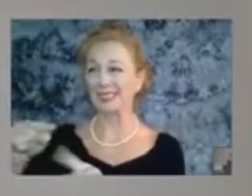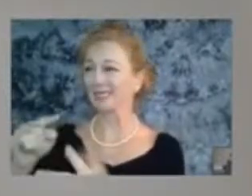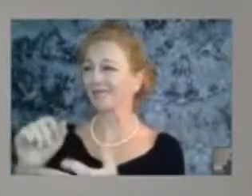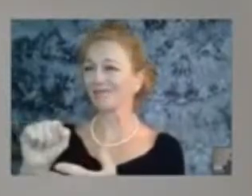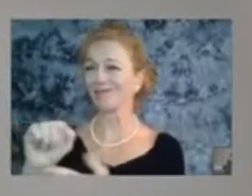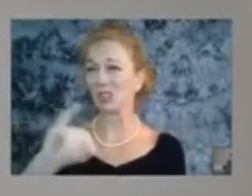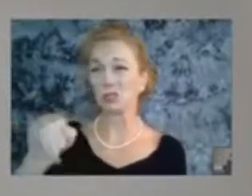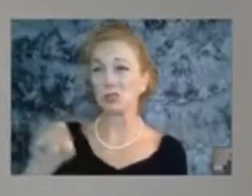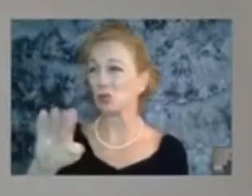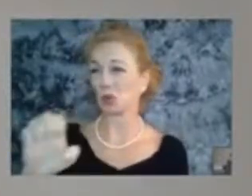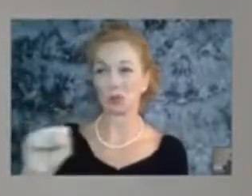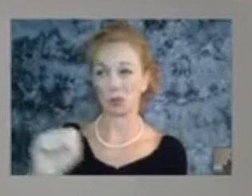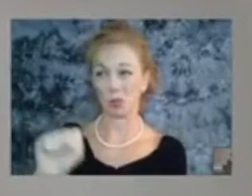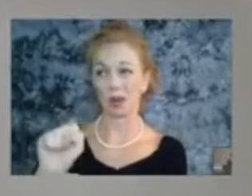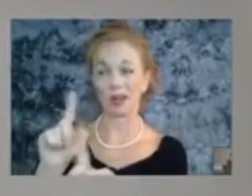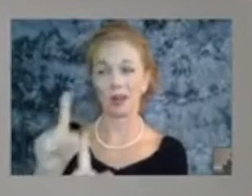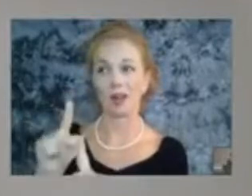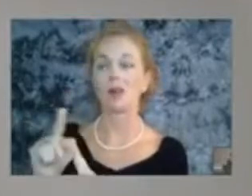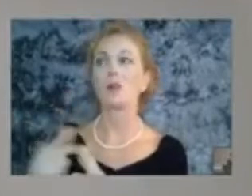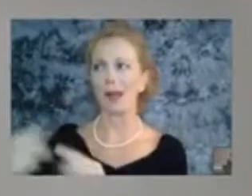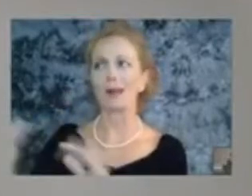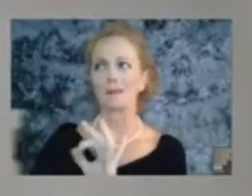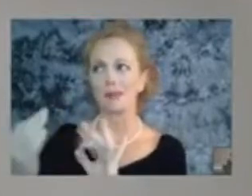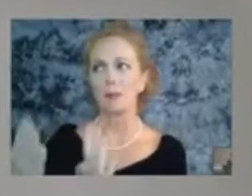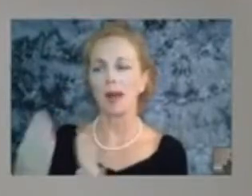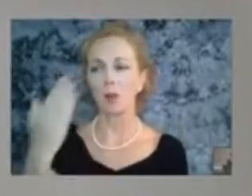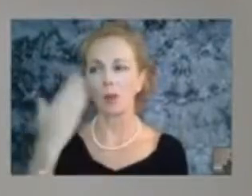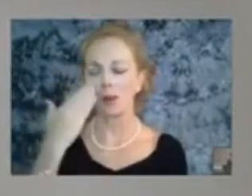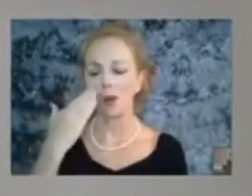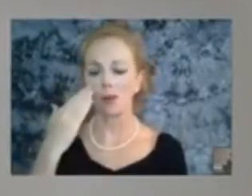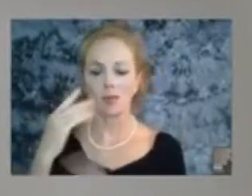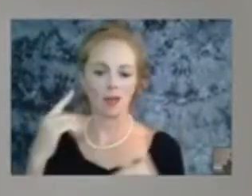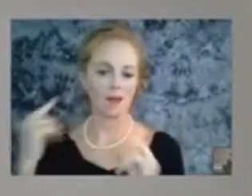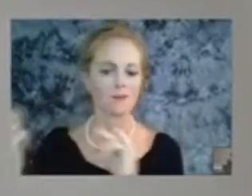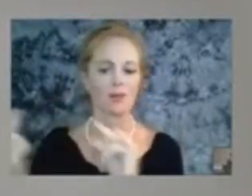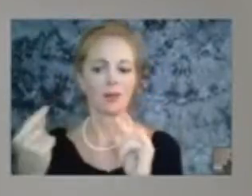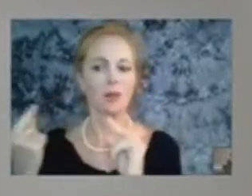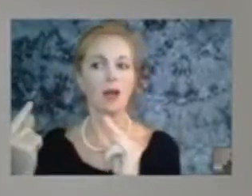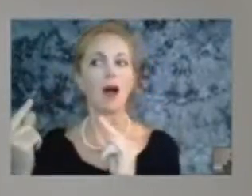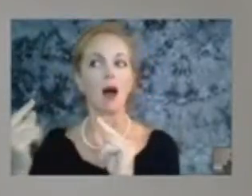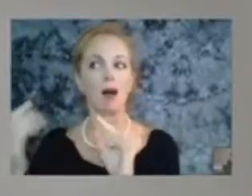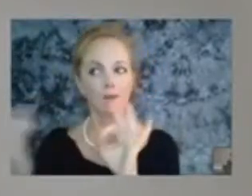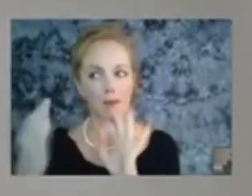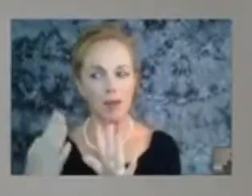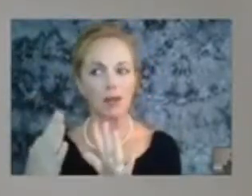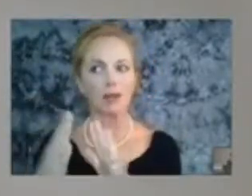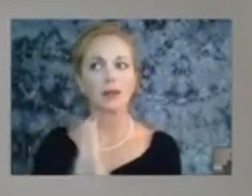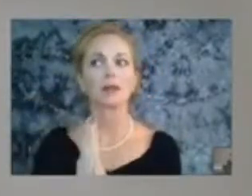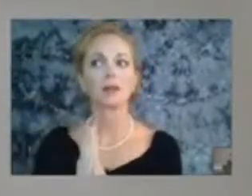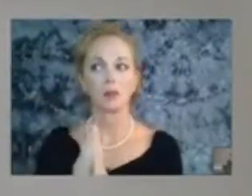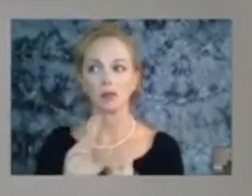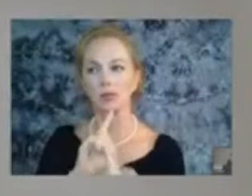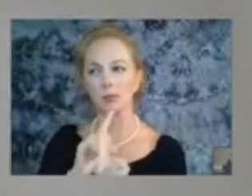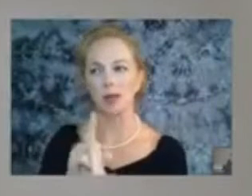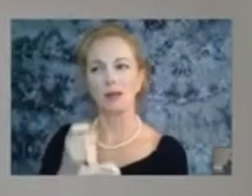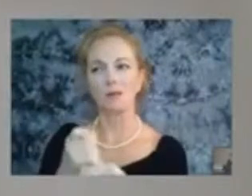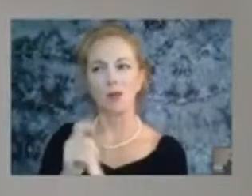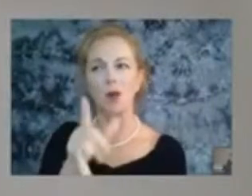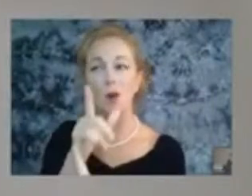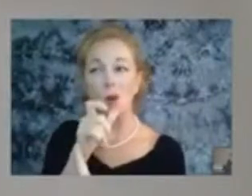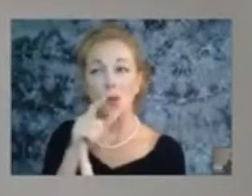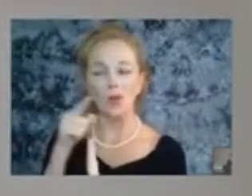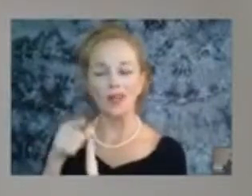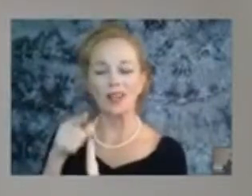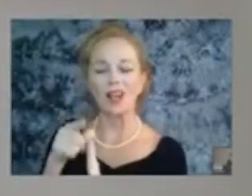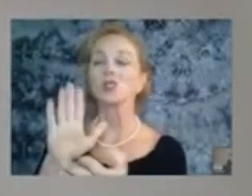tremendous need that we've heard and that we felt compelled to respond to was from our school-based staff, because we still have central